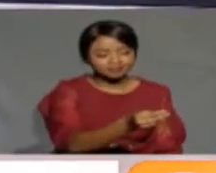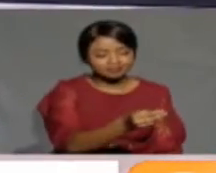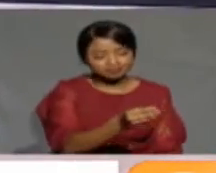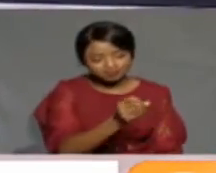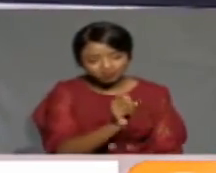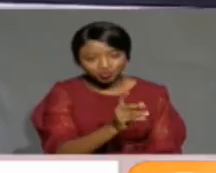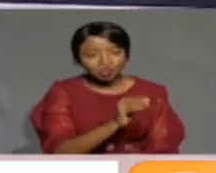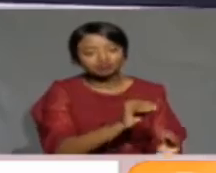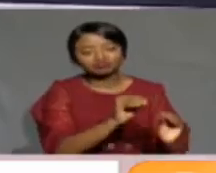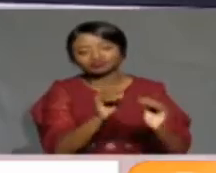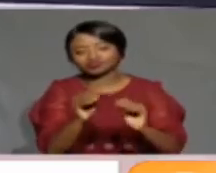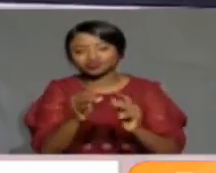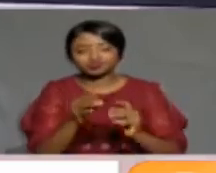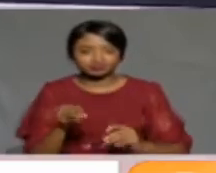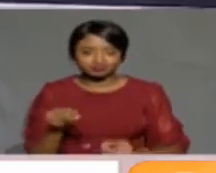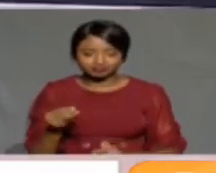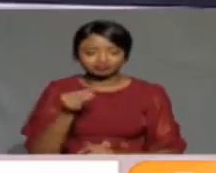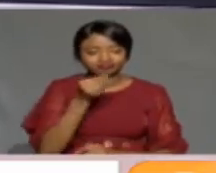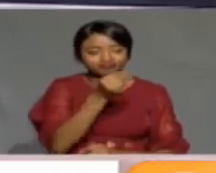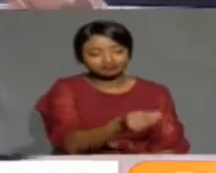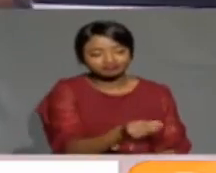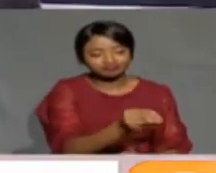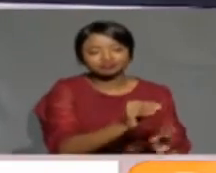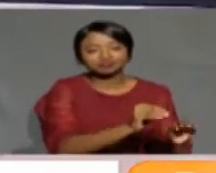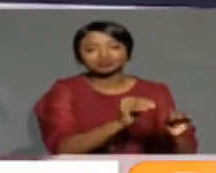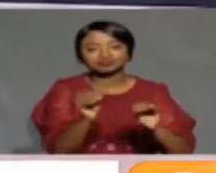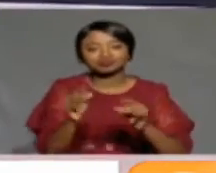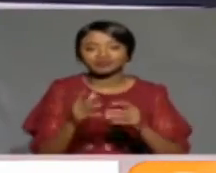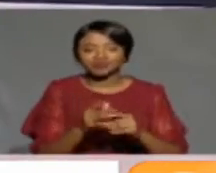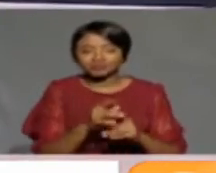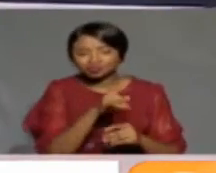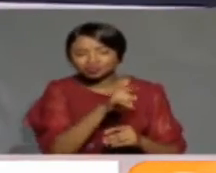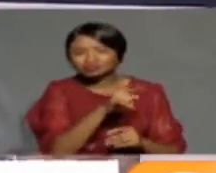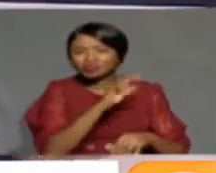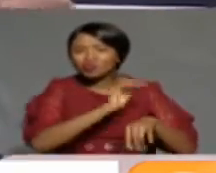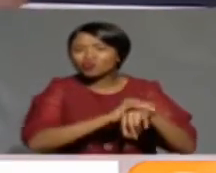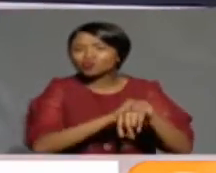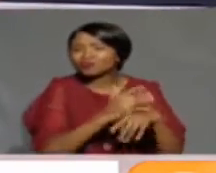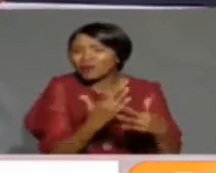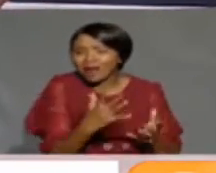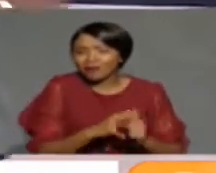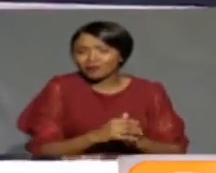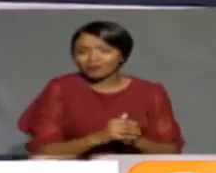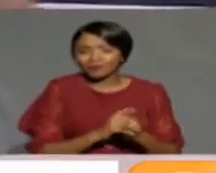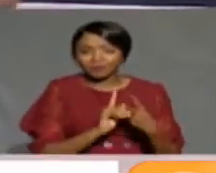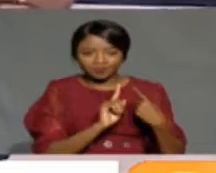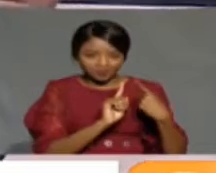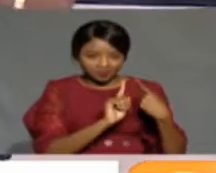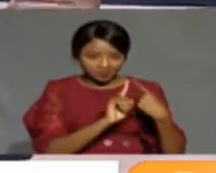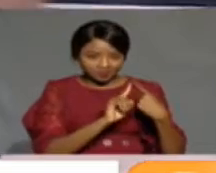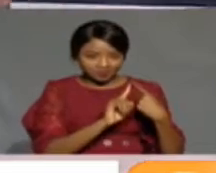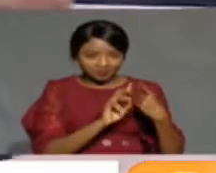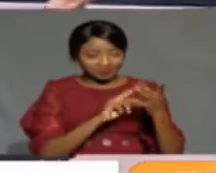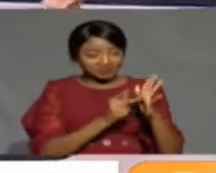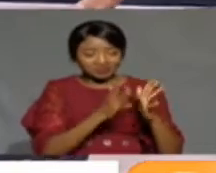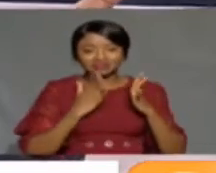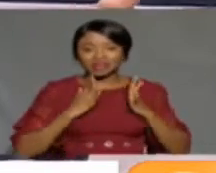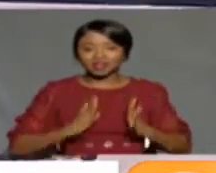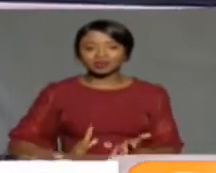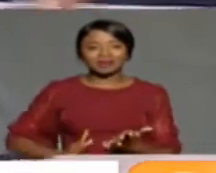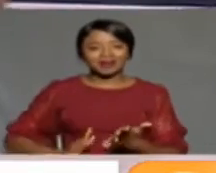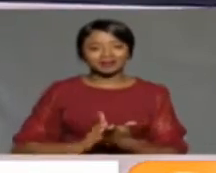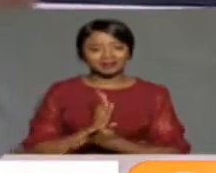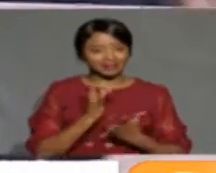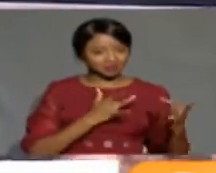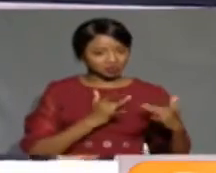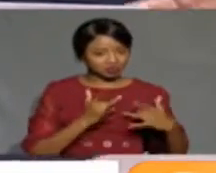mm-hmm. compensation if okay. you may. What are the merits of this? Number one, it's a human rights concern, and therefore this